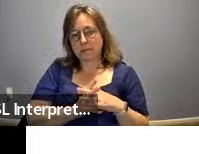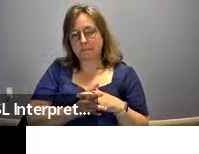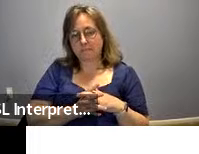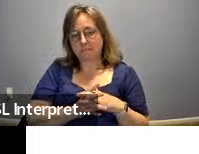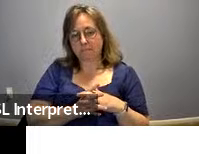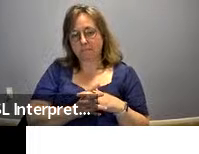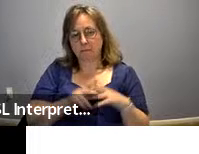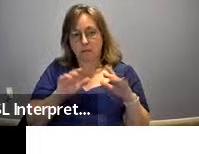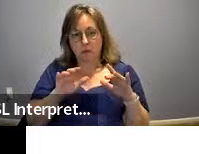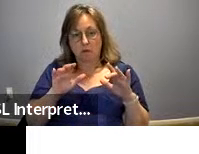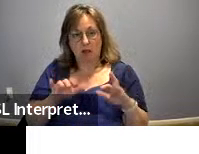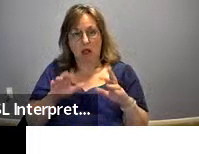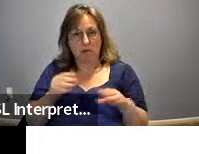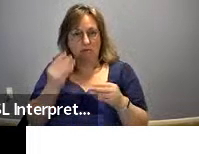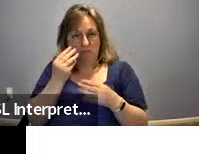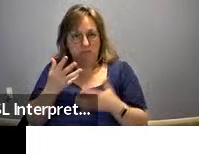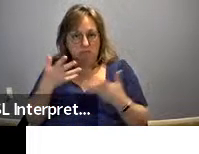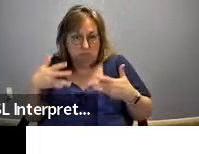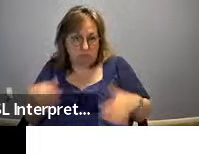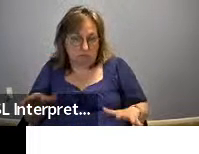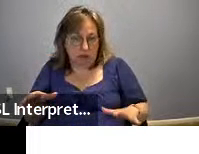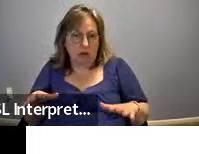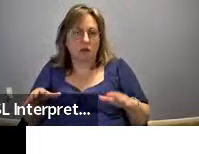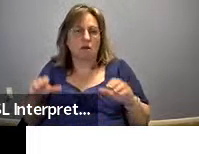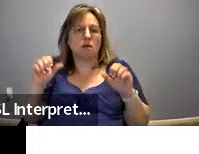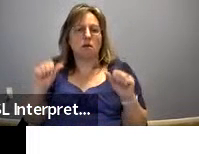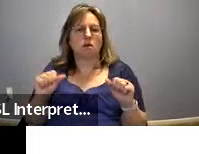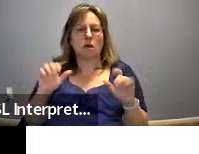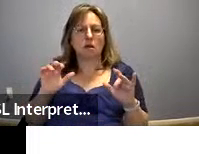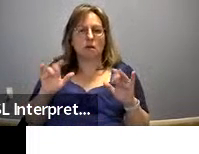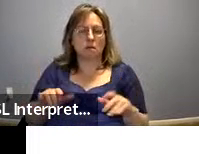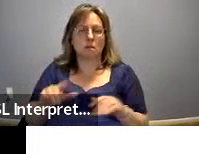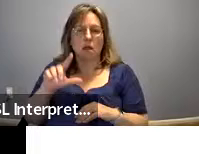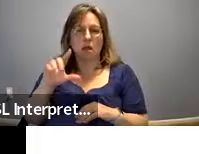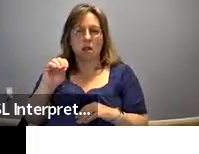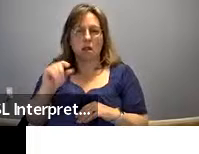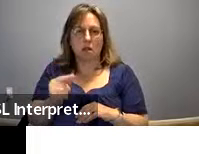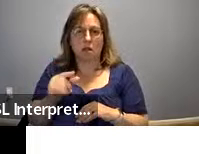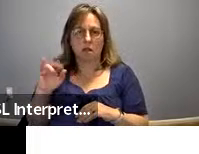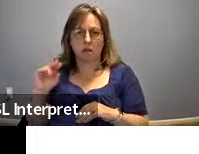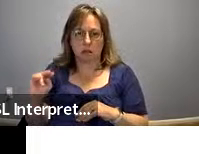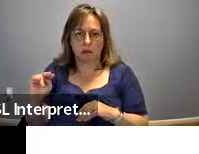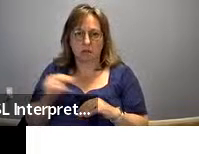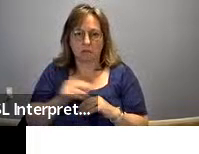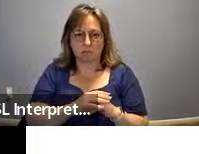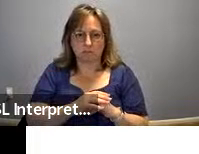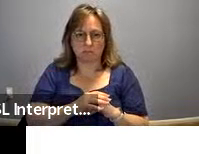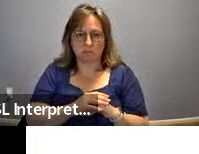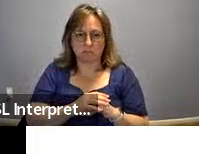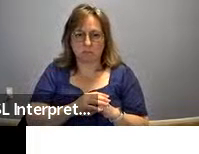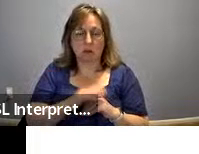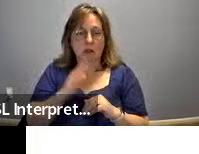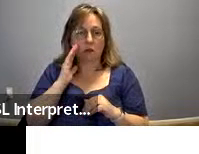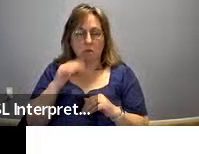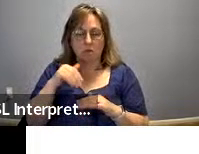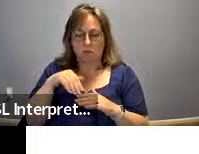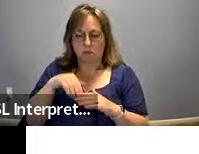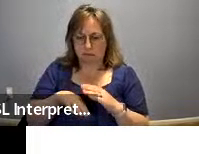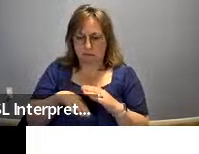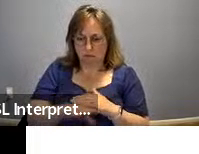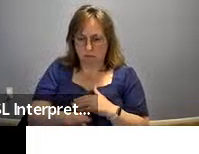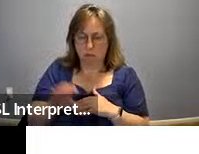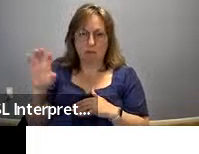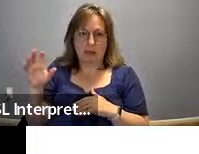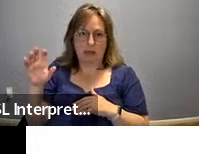Once you type in that information, you can tap Log In, and you'll be signed into your Canvas account.